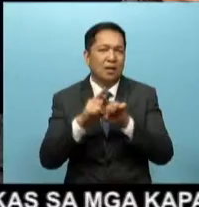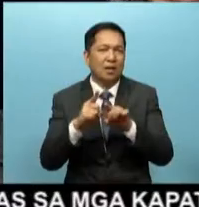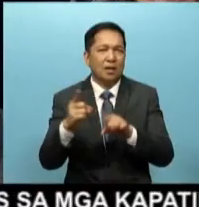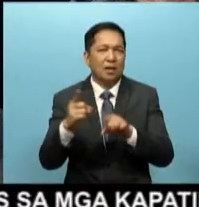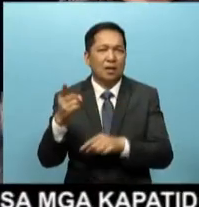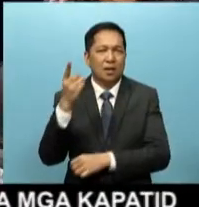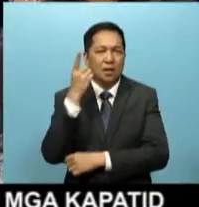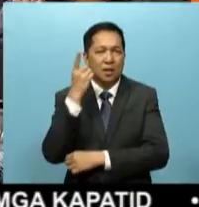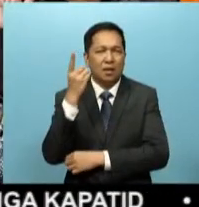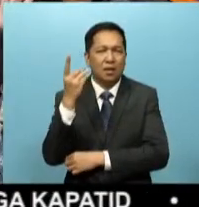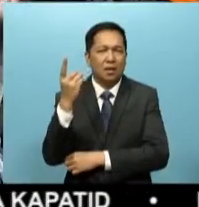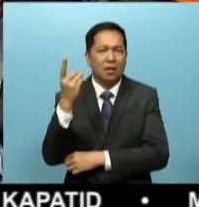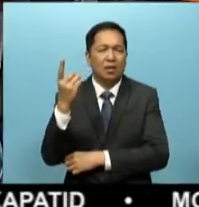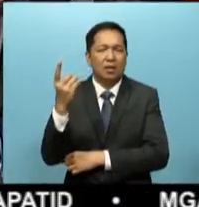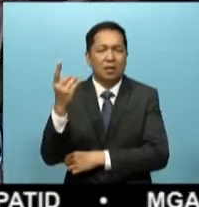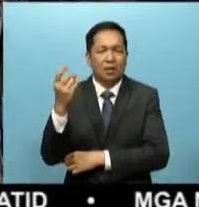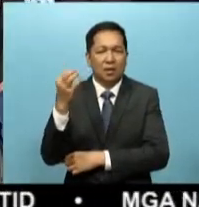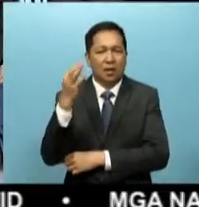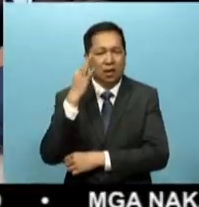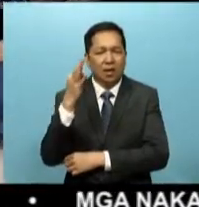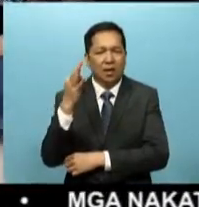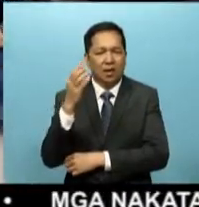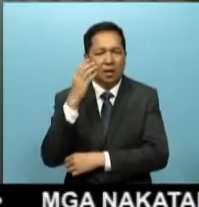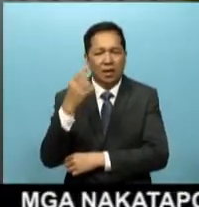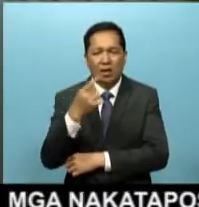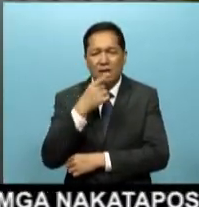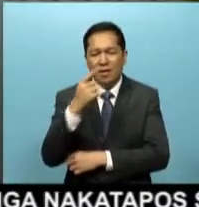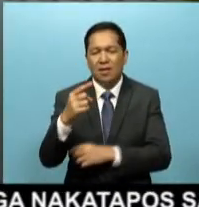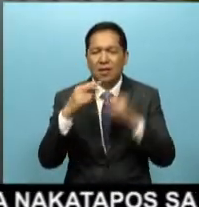Caballero for Iglesia Ni Cristo News Network.